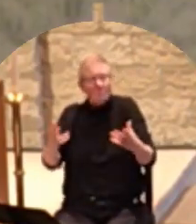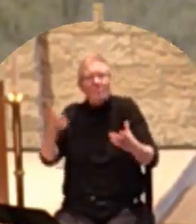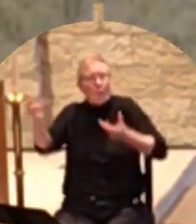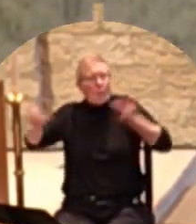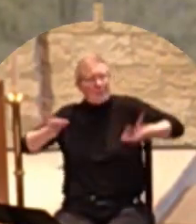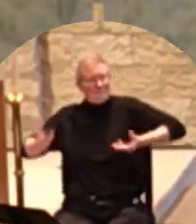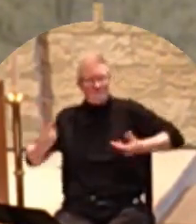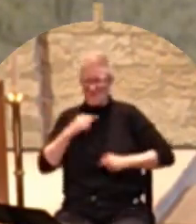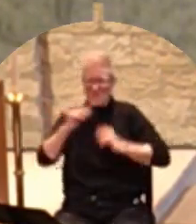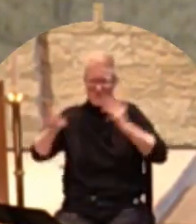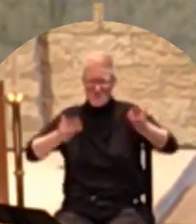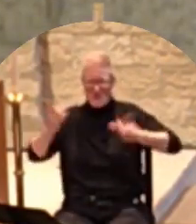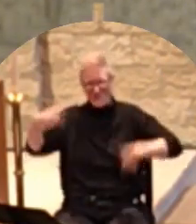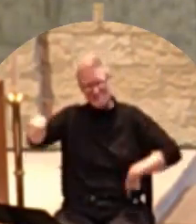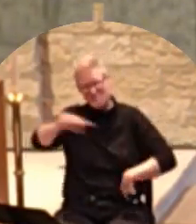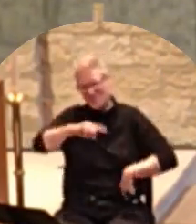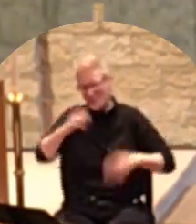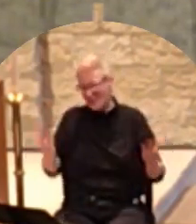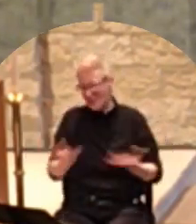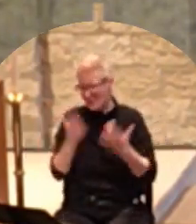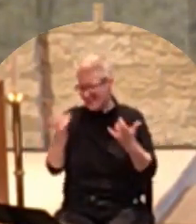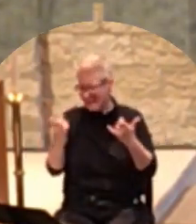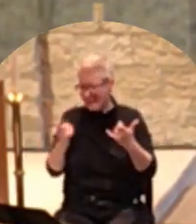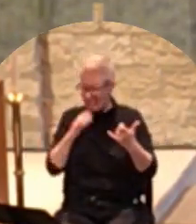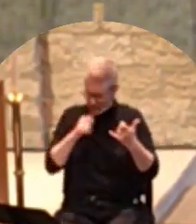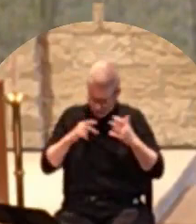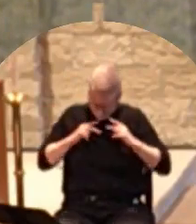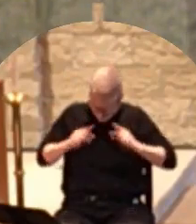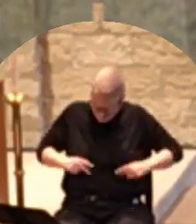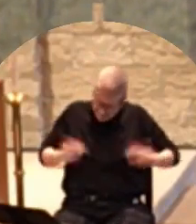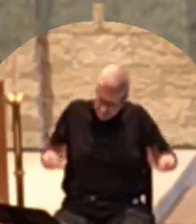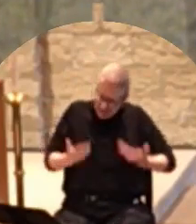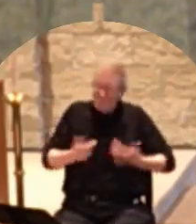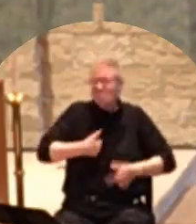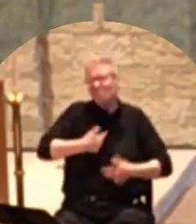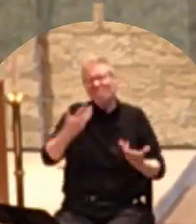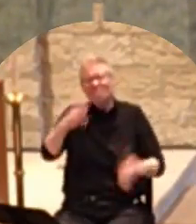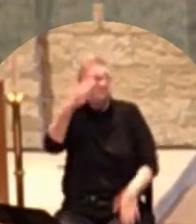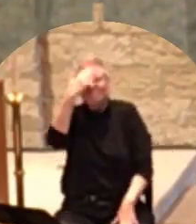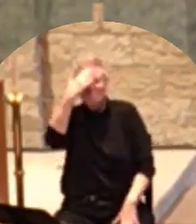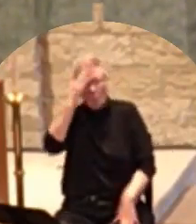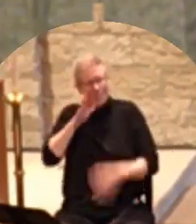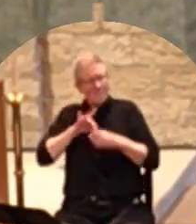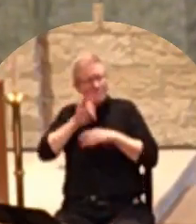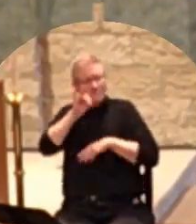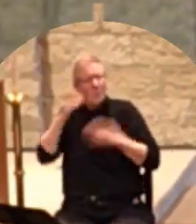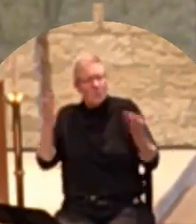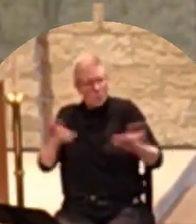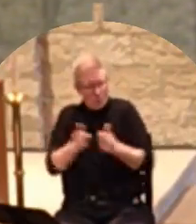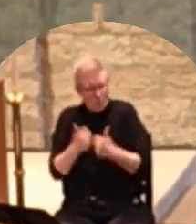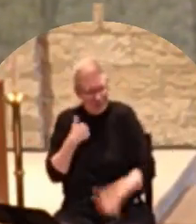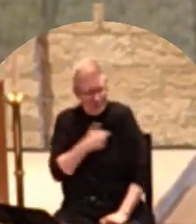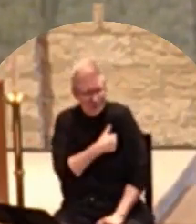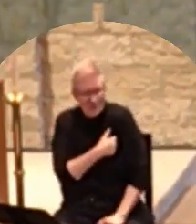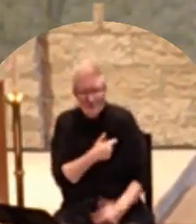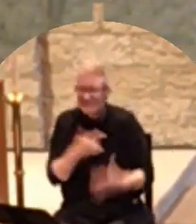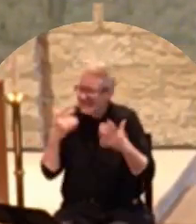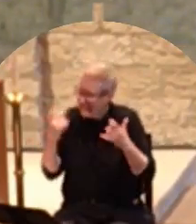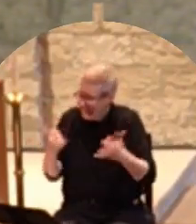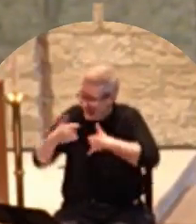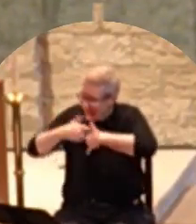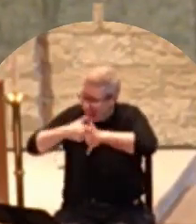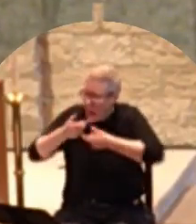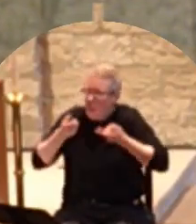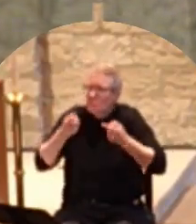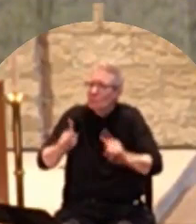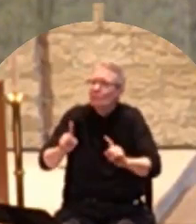Even though you're not physically with us, we know that you're with us in spirit. This is the time in our service where we normally turn to each other and we